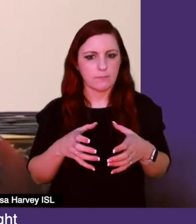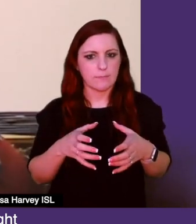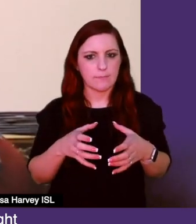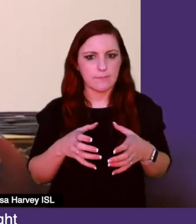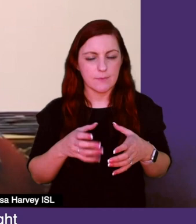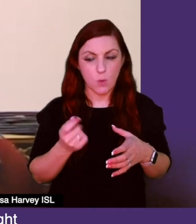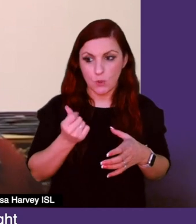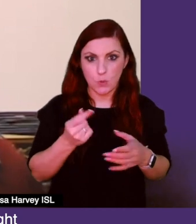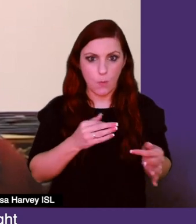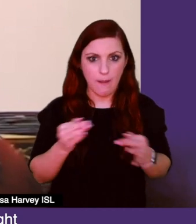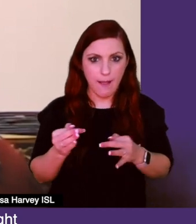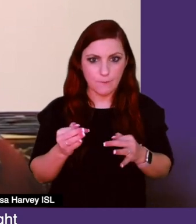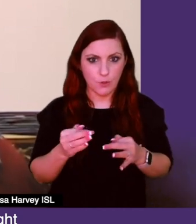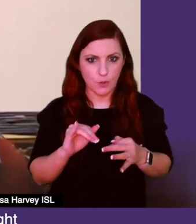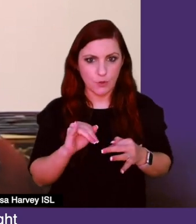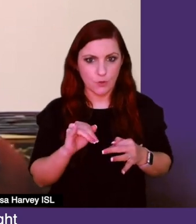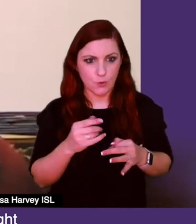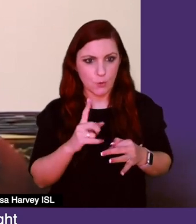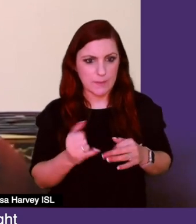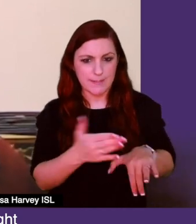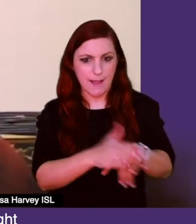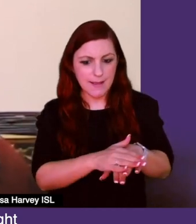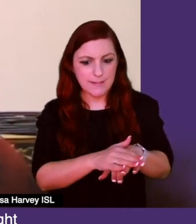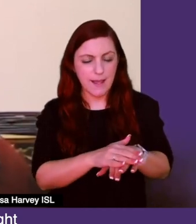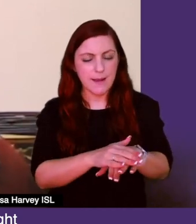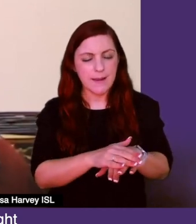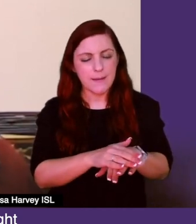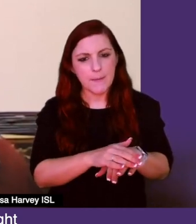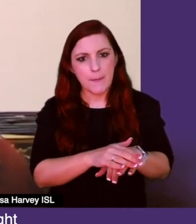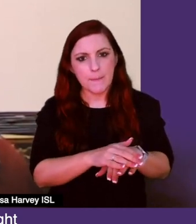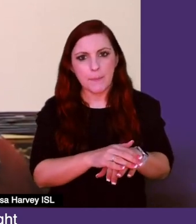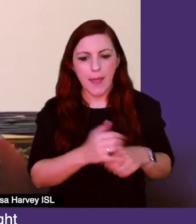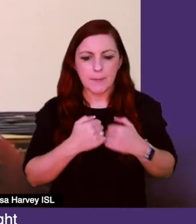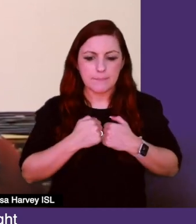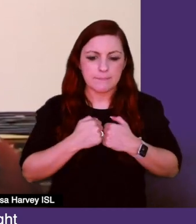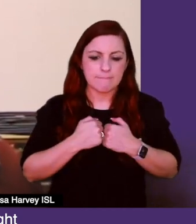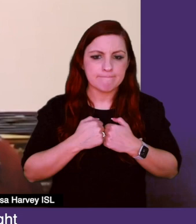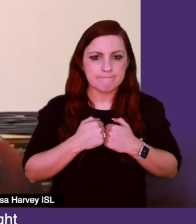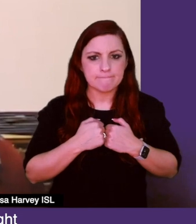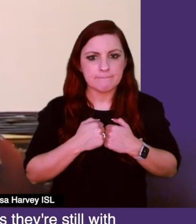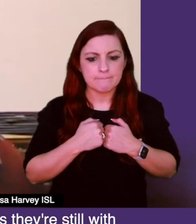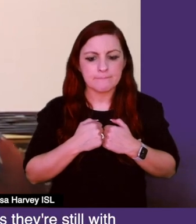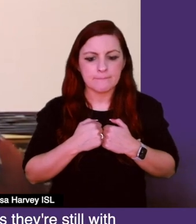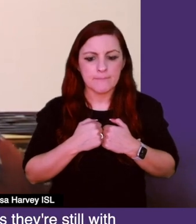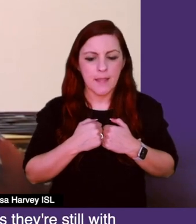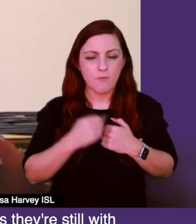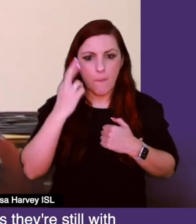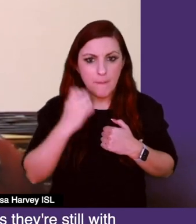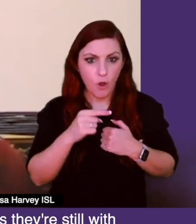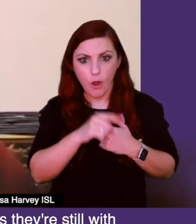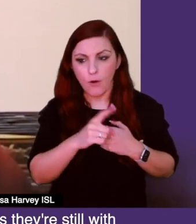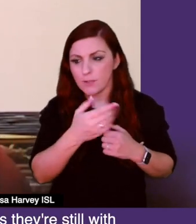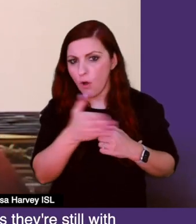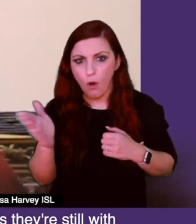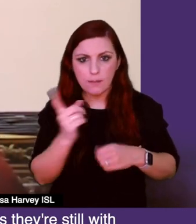tonight, so soon after losing our Judy. And just to remember and to know that all